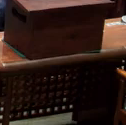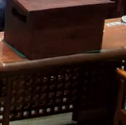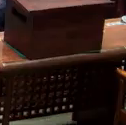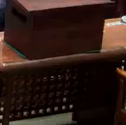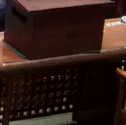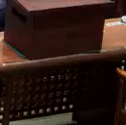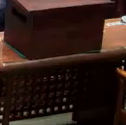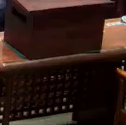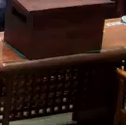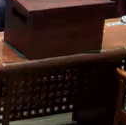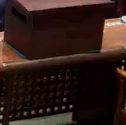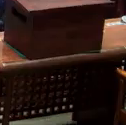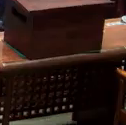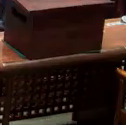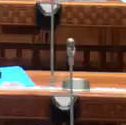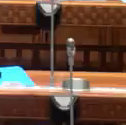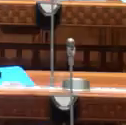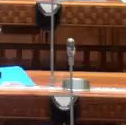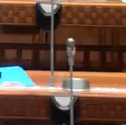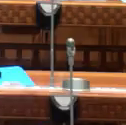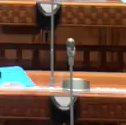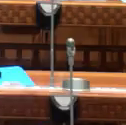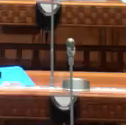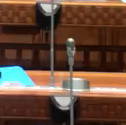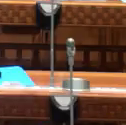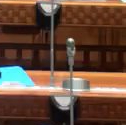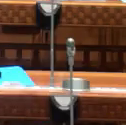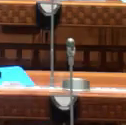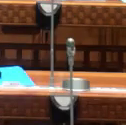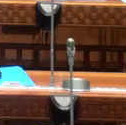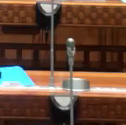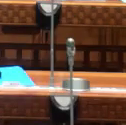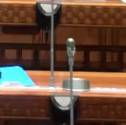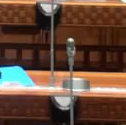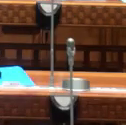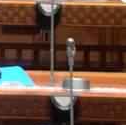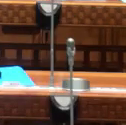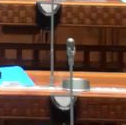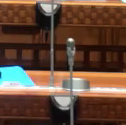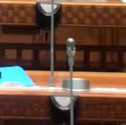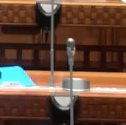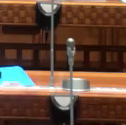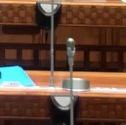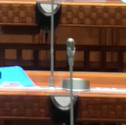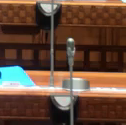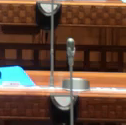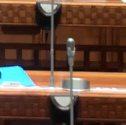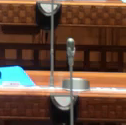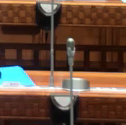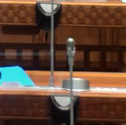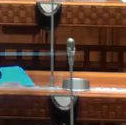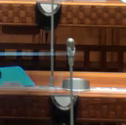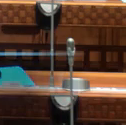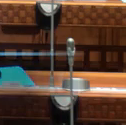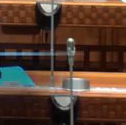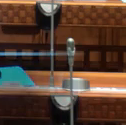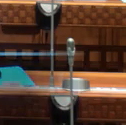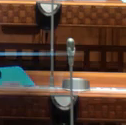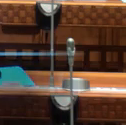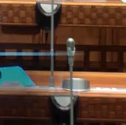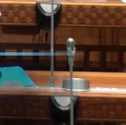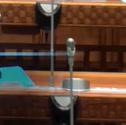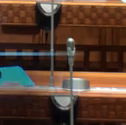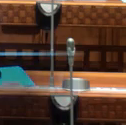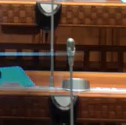fiscal statement, 1st of August 2019 to 31st of January 2020, and two, the report of the Auditor General Republic of